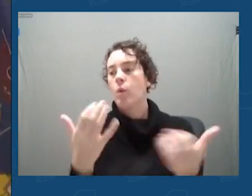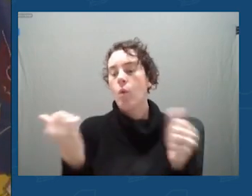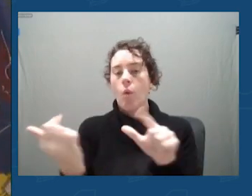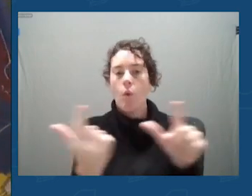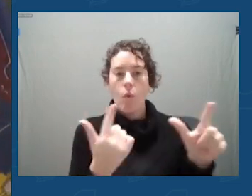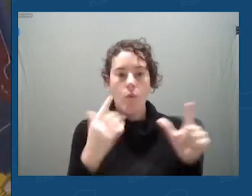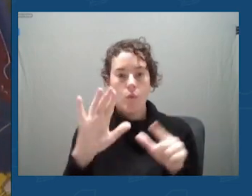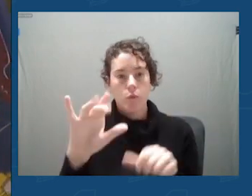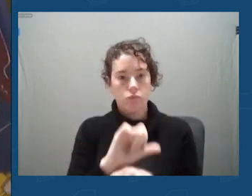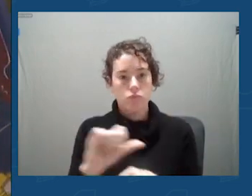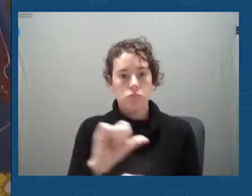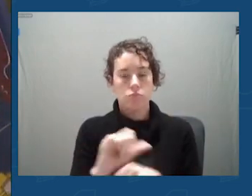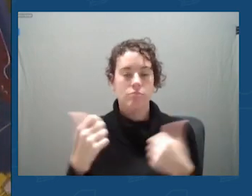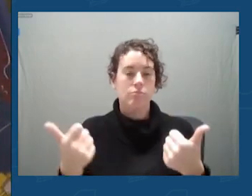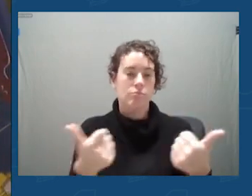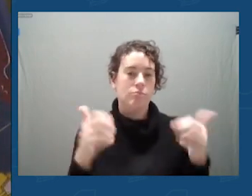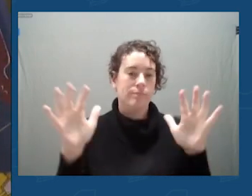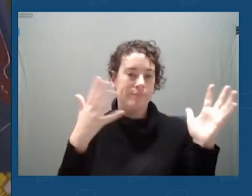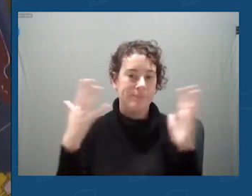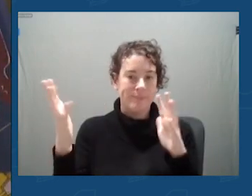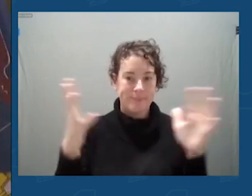us.